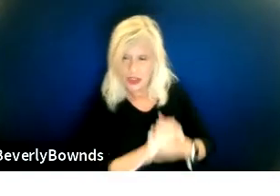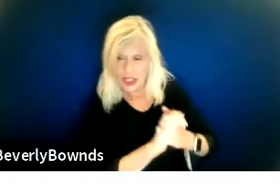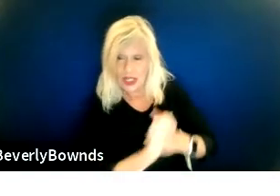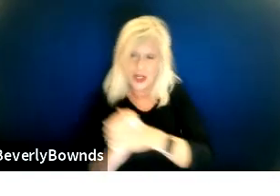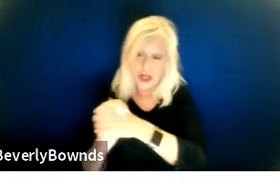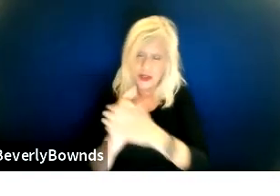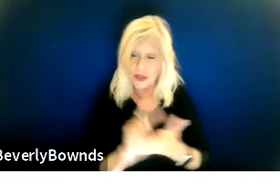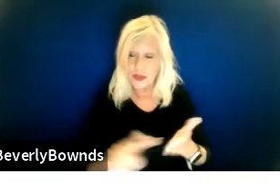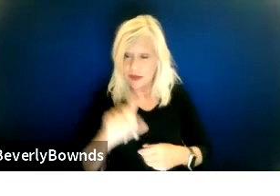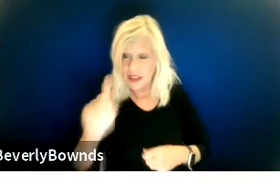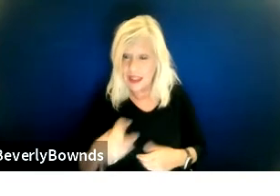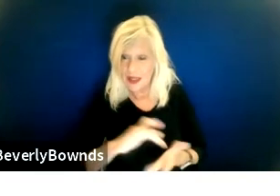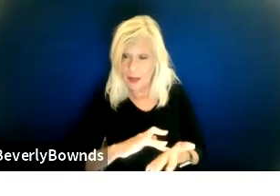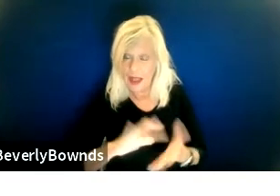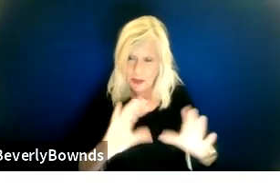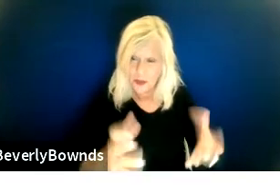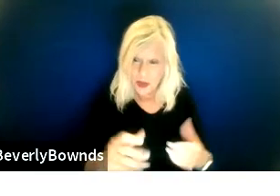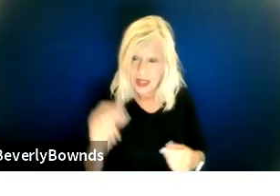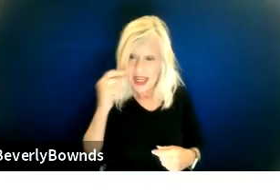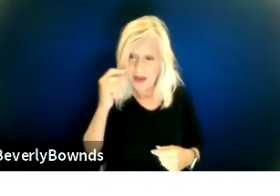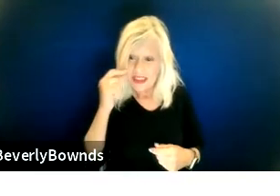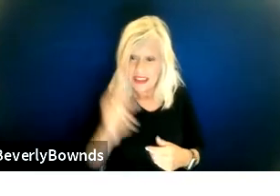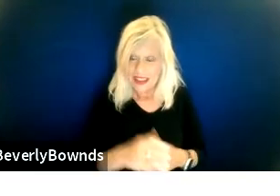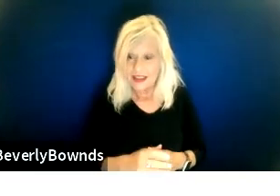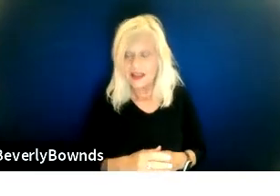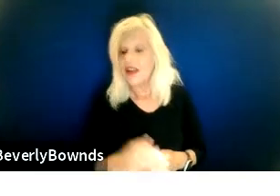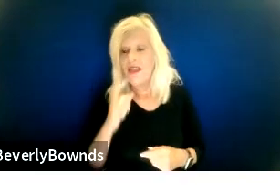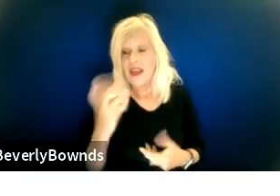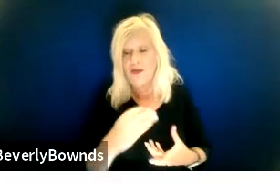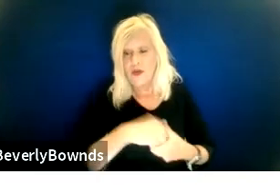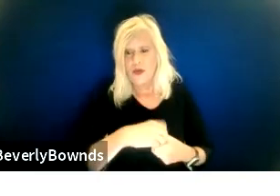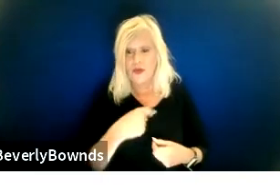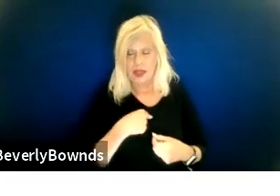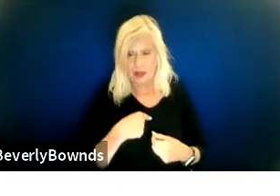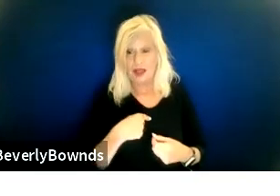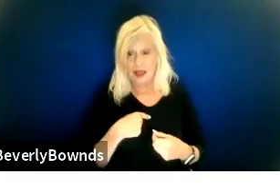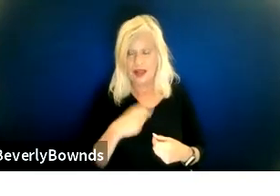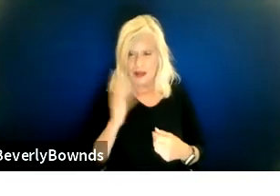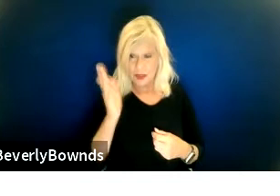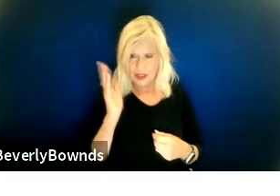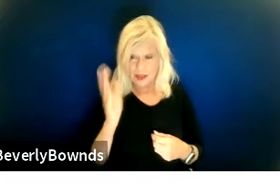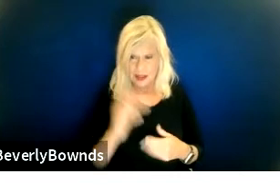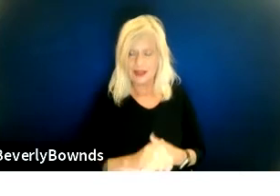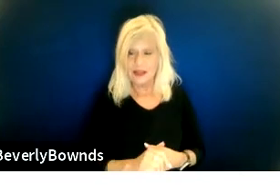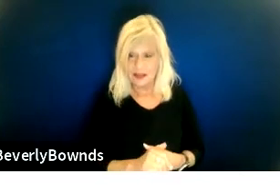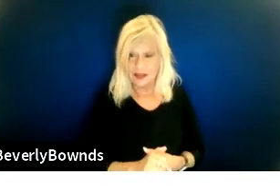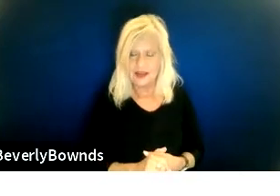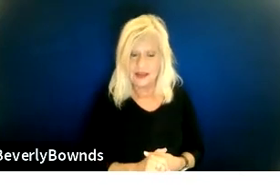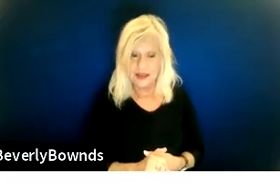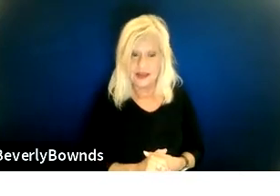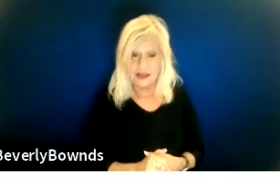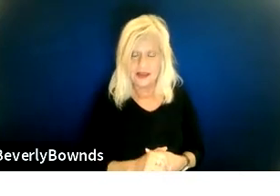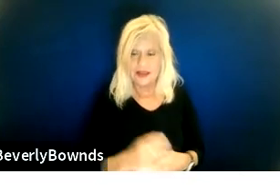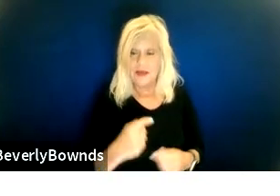of Texas Medical Branch in Galveston. Thank you for including me in these presentations. I came to